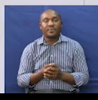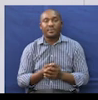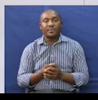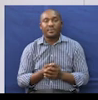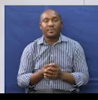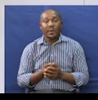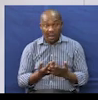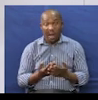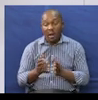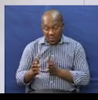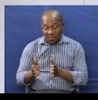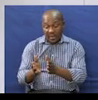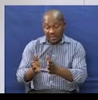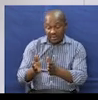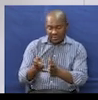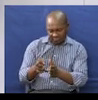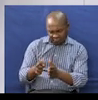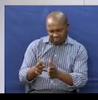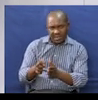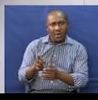in which